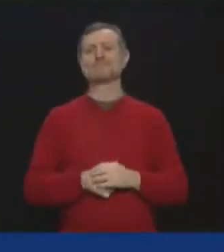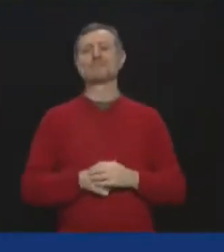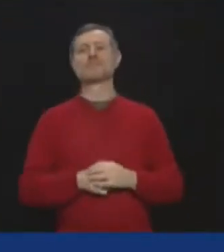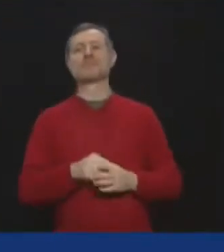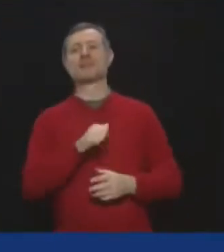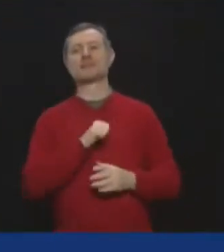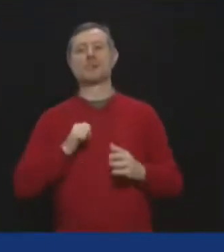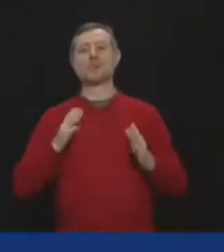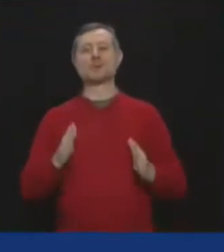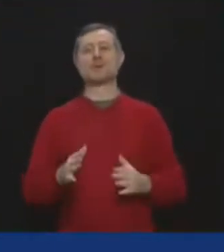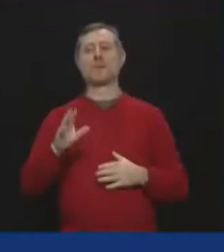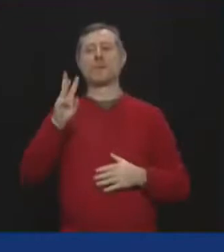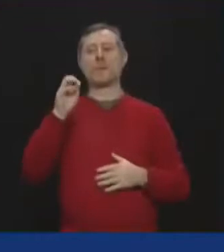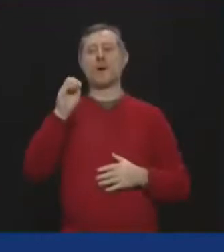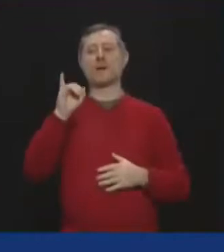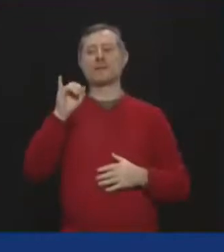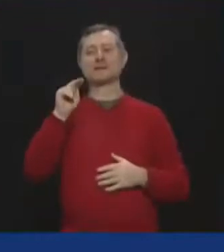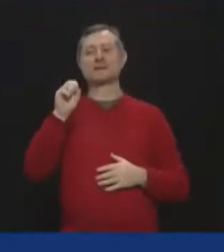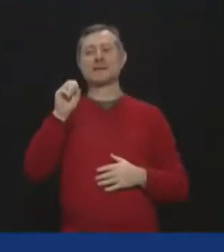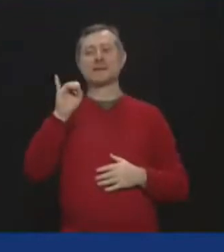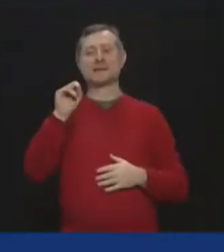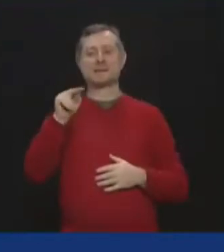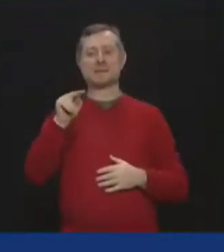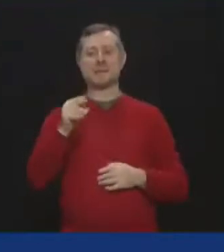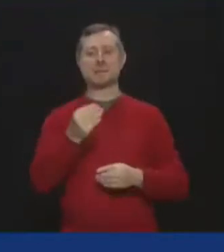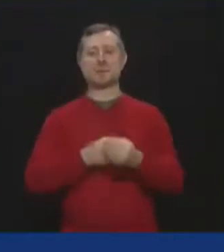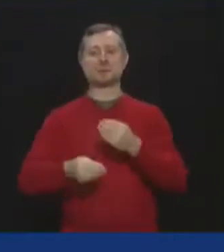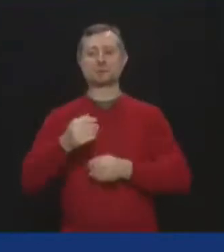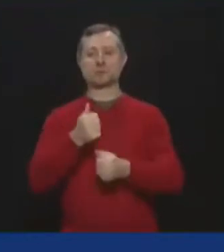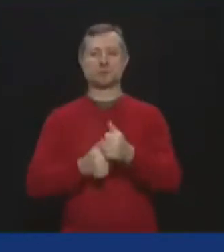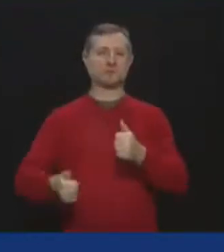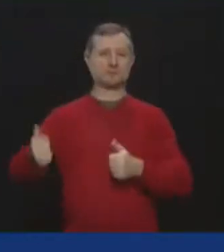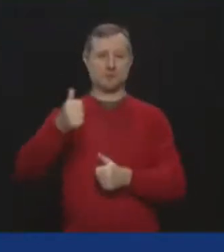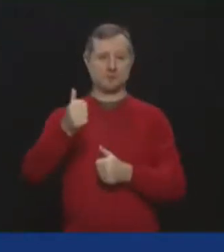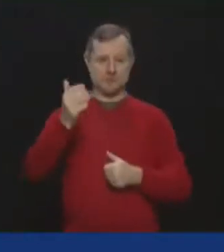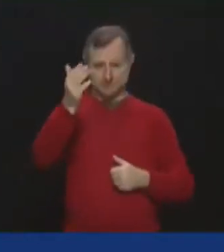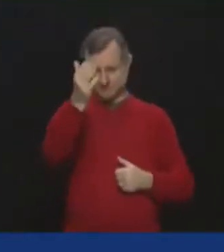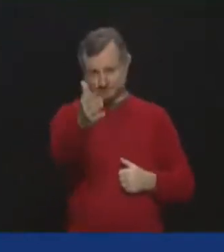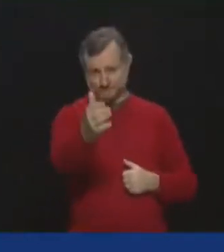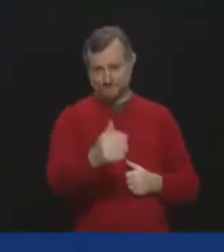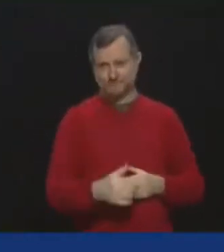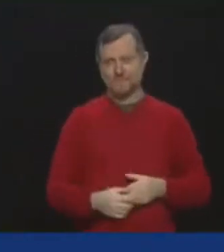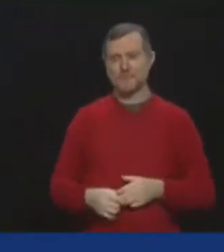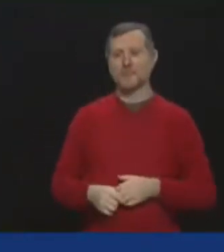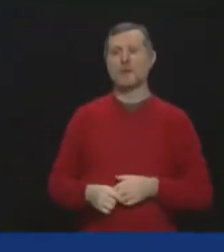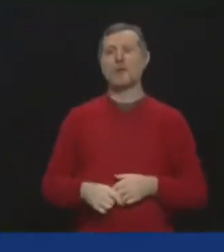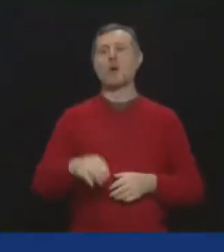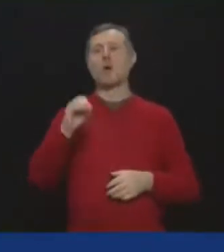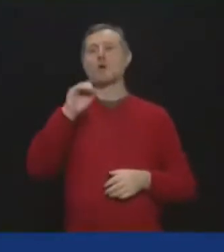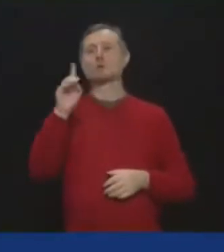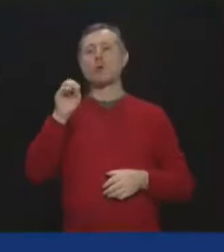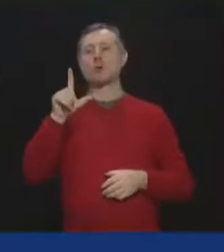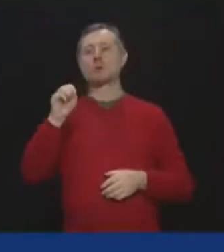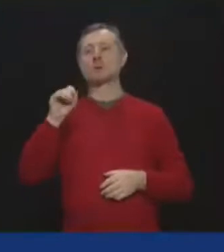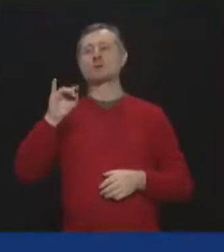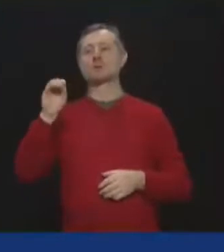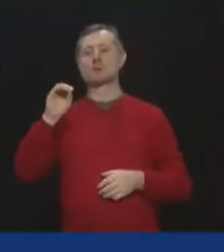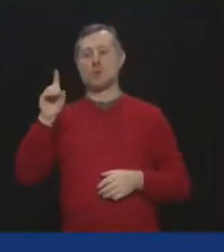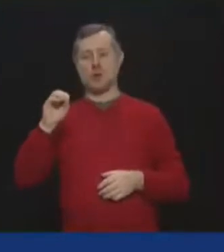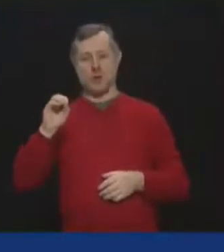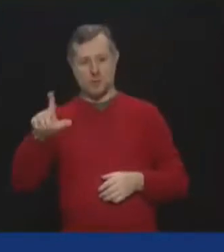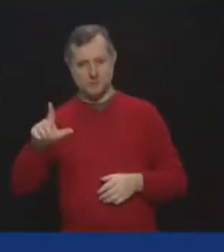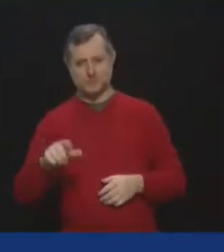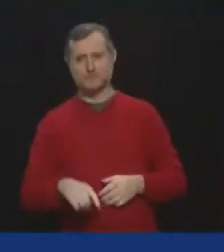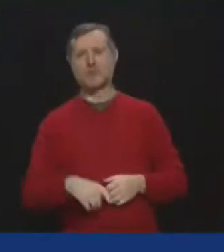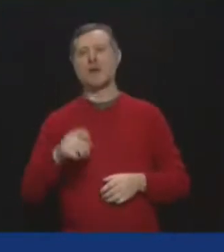Assemblymember Helene Weinstein, a budget chair. Danny O'Donnell, you got a shout out. You get another one. Harvey